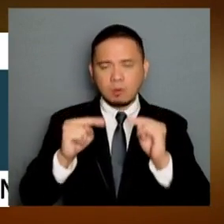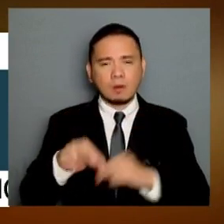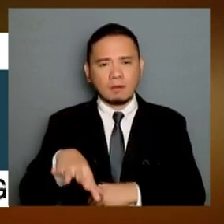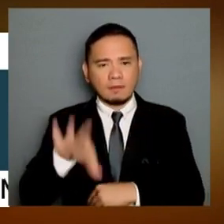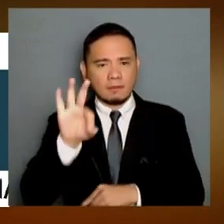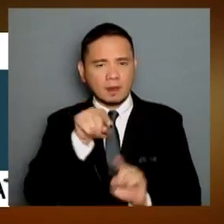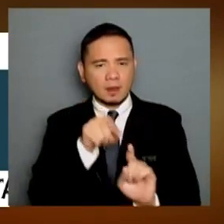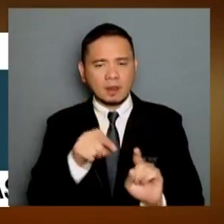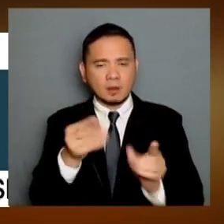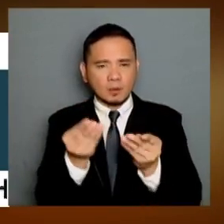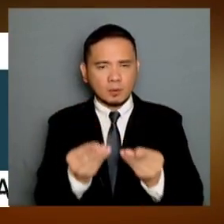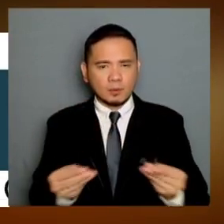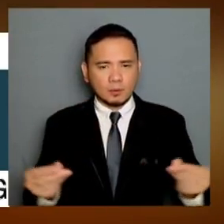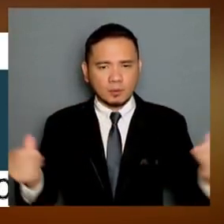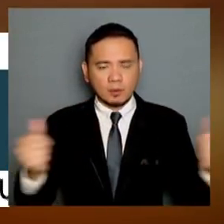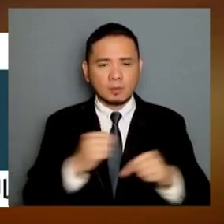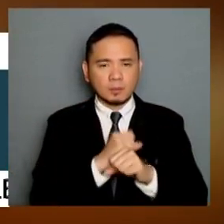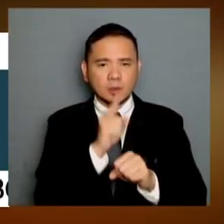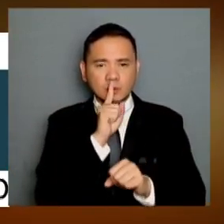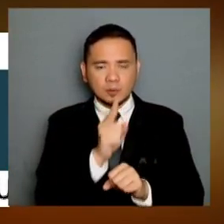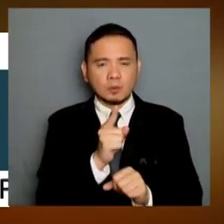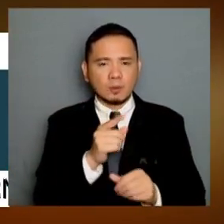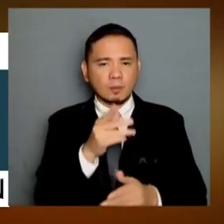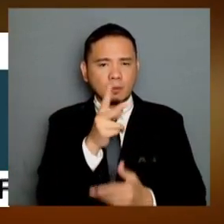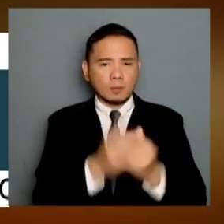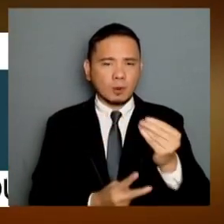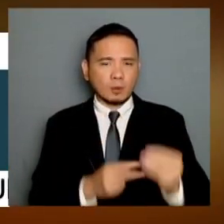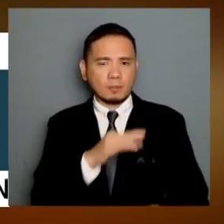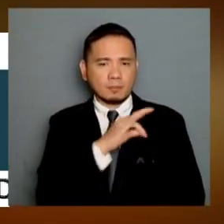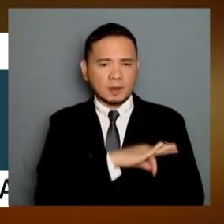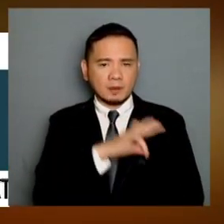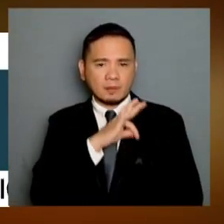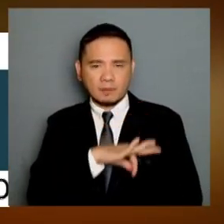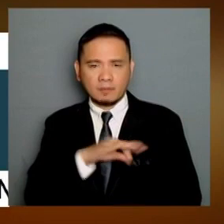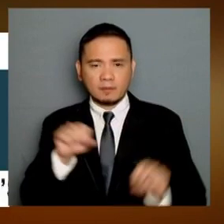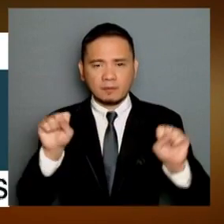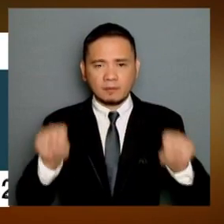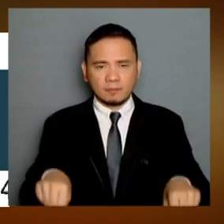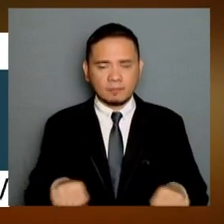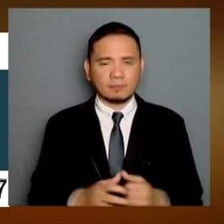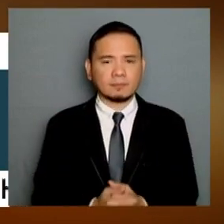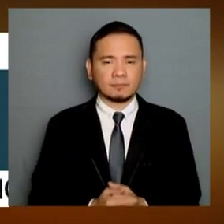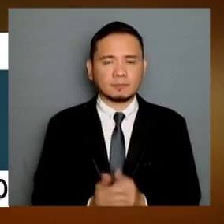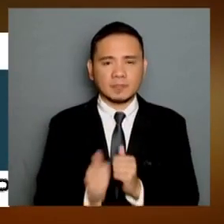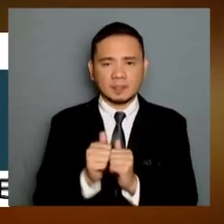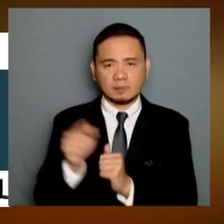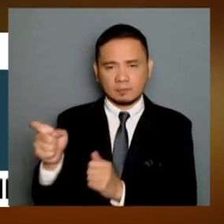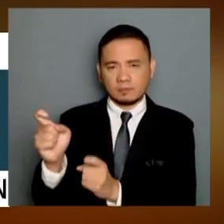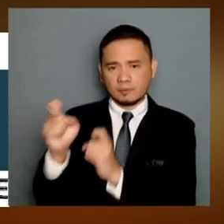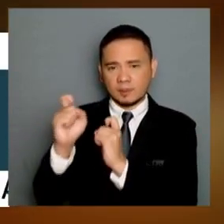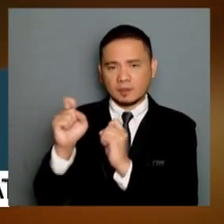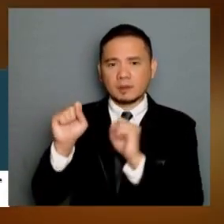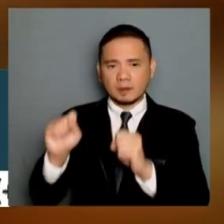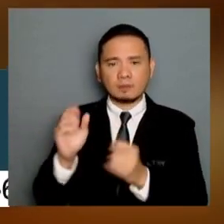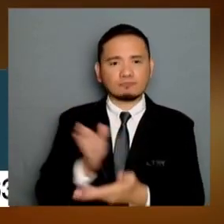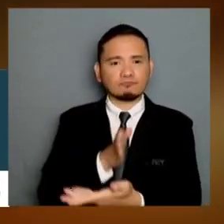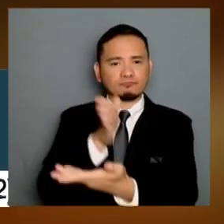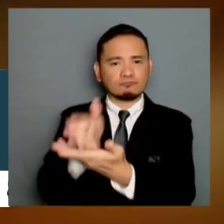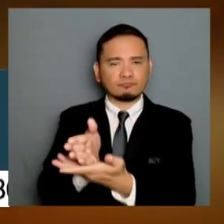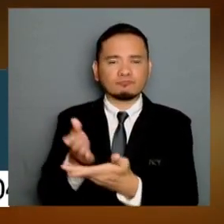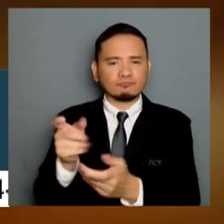that will be beneficial so that our fishermen might be able to fish again in their natural fishing ground. We